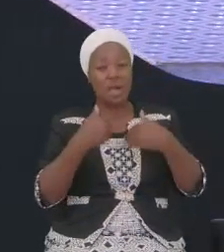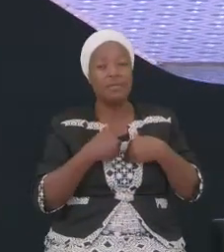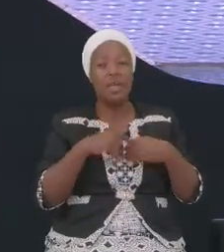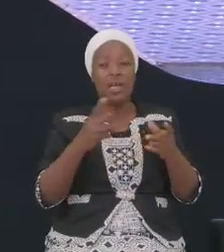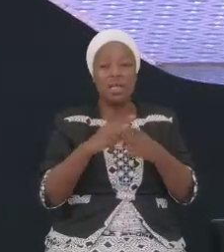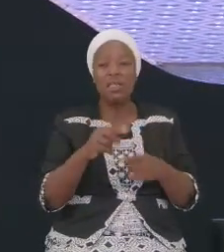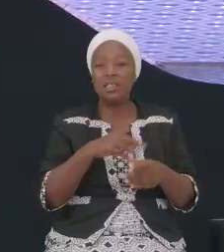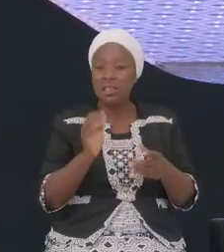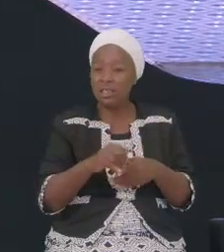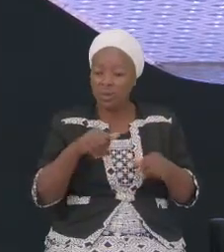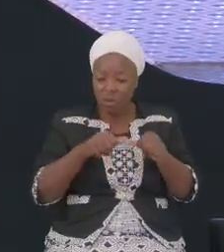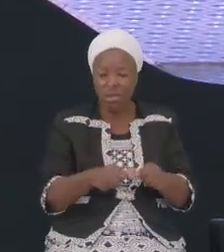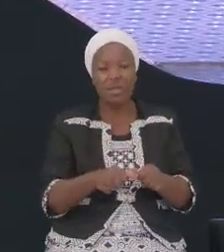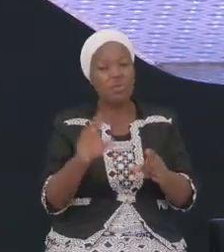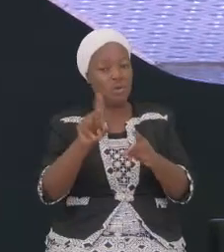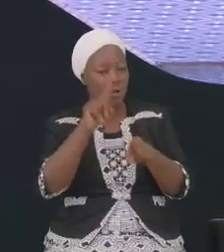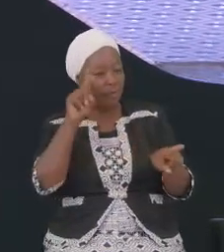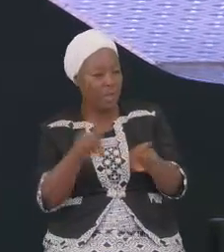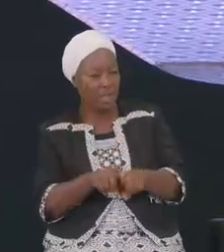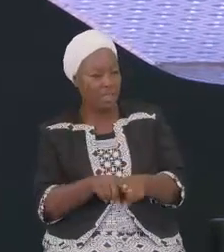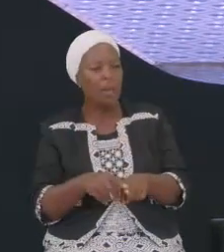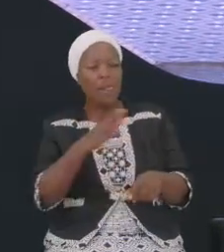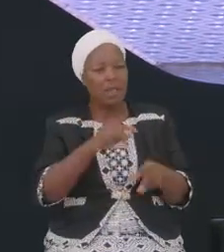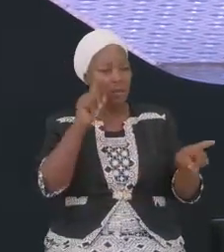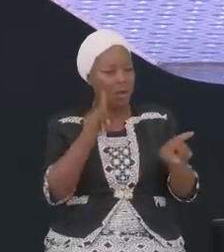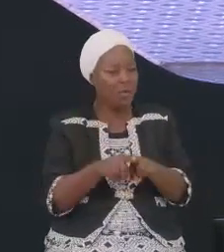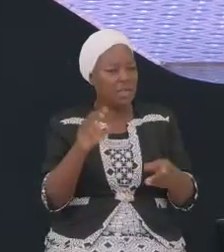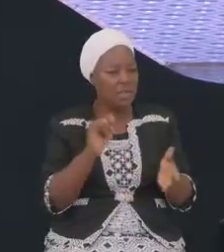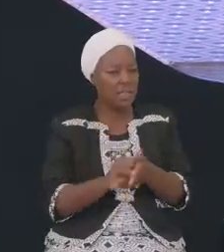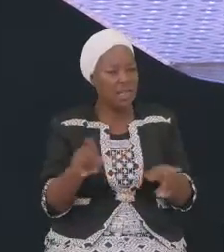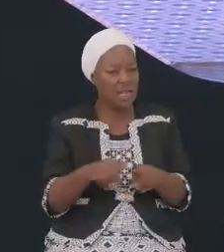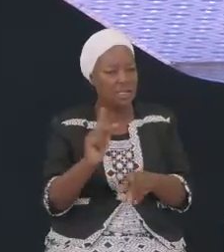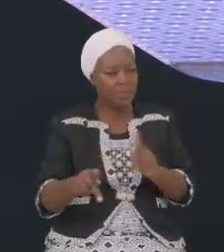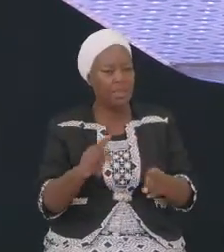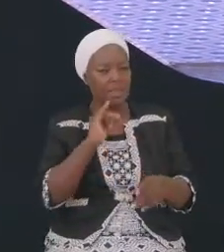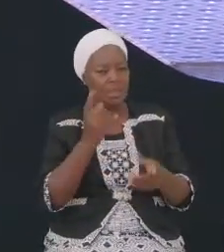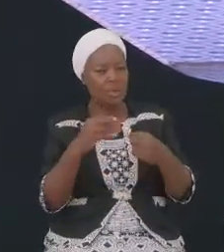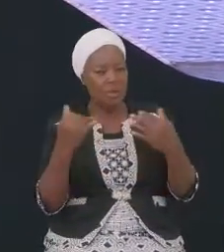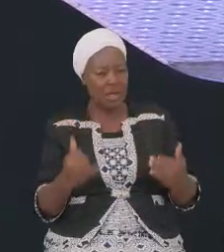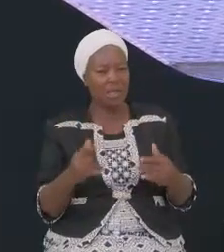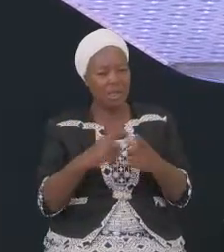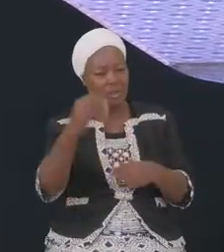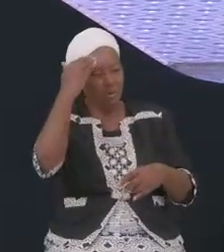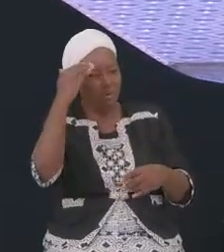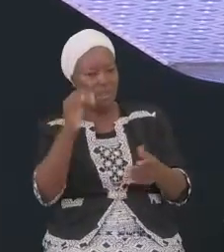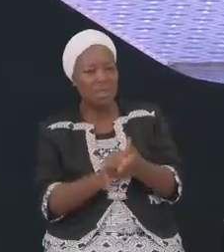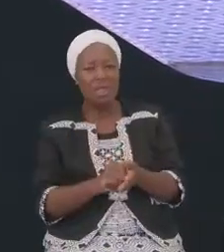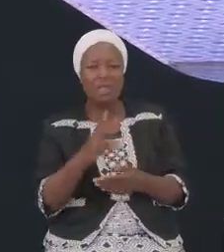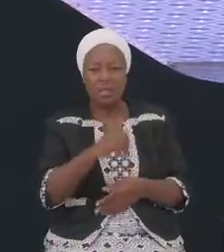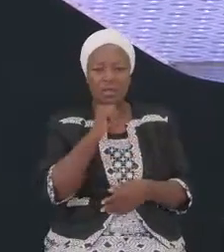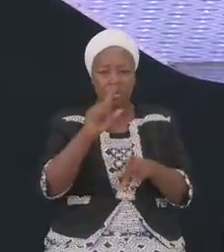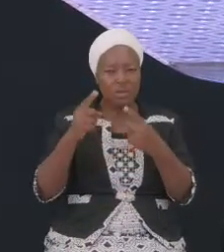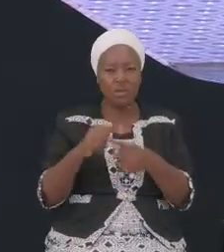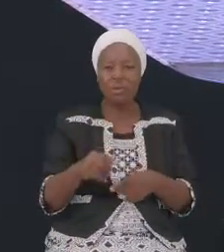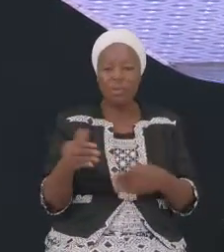perpetual covenant. A covenant that as the person is coming now, he knows he's not going back to darkness again. He's not going